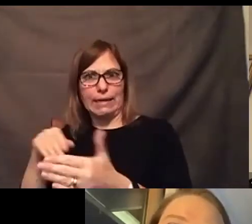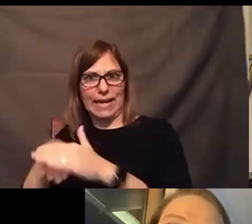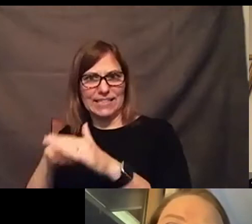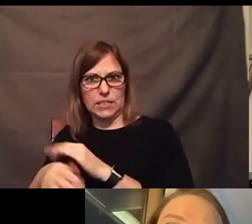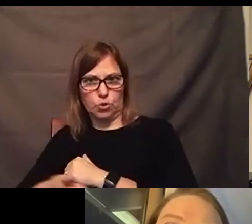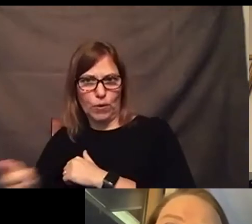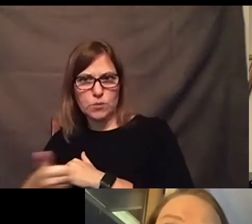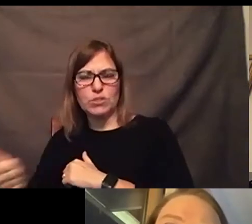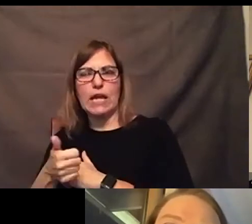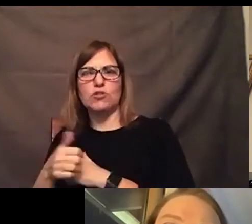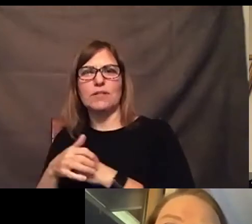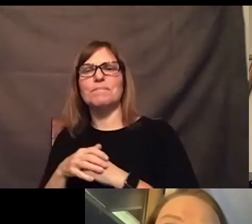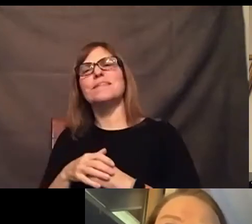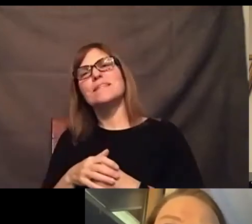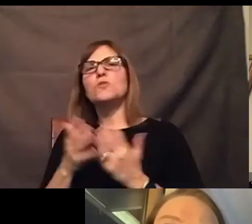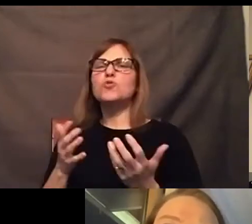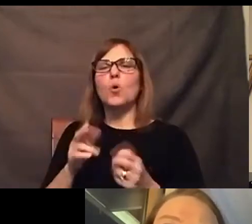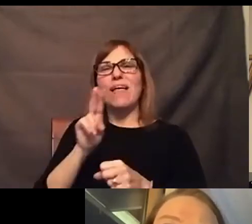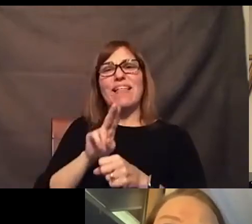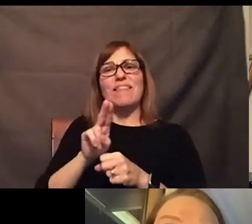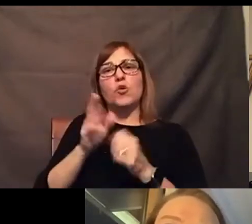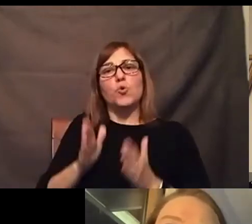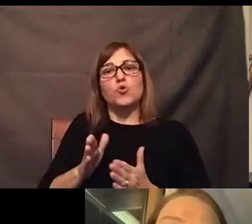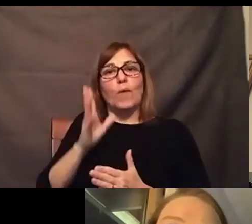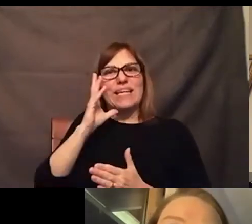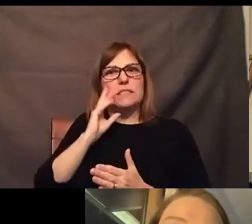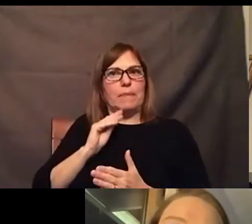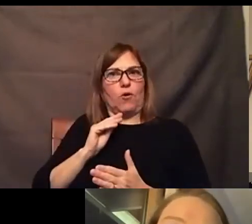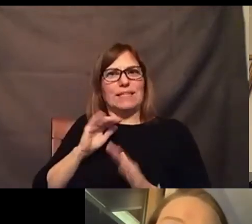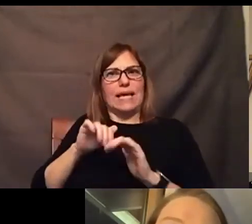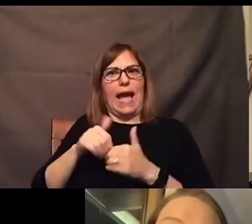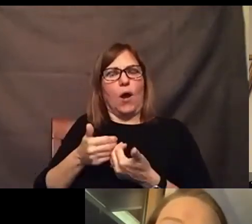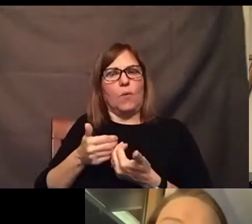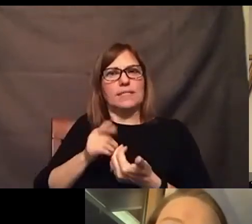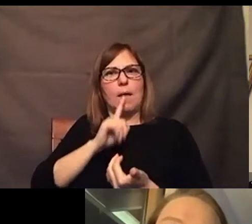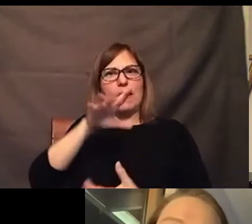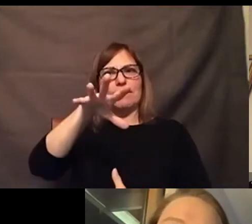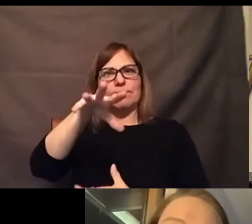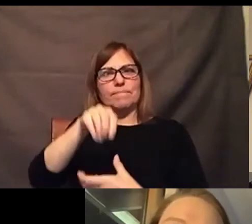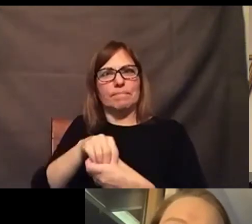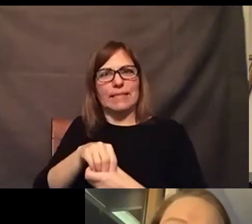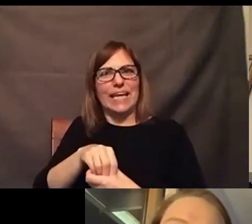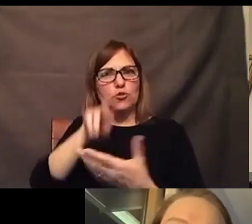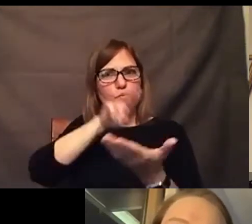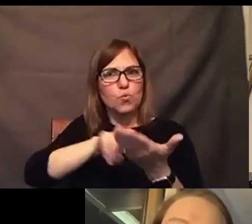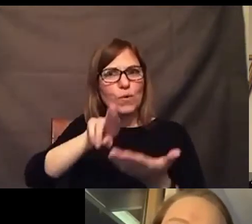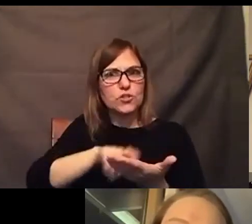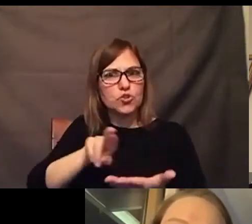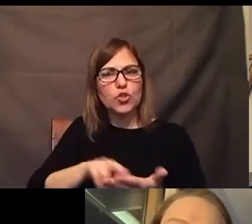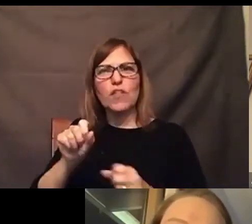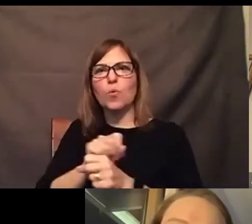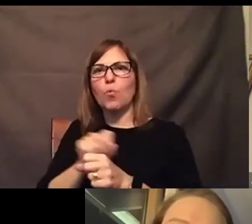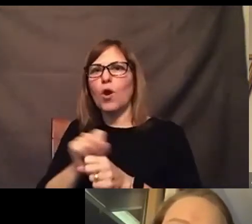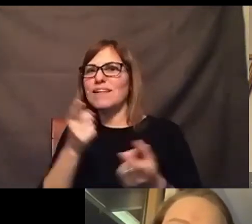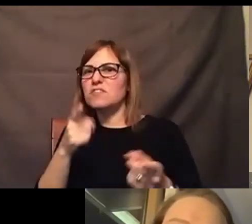the user experience being factored into the studies and the work that's going on now? And where is that